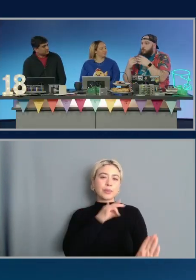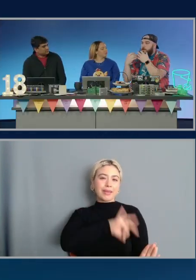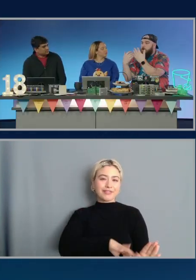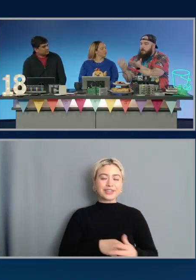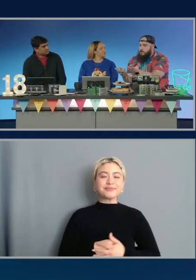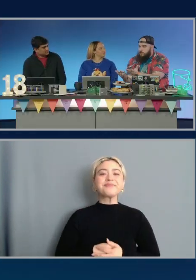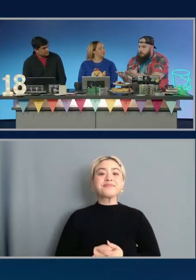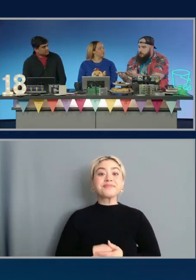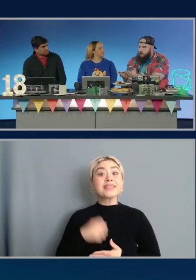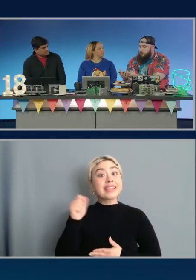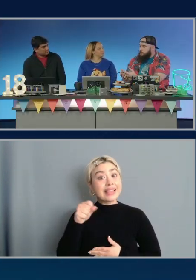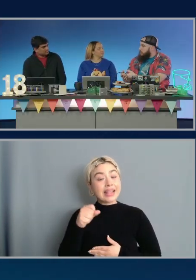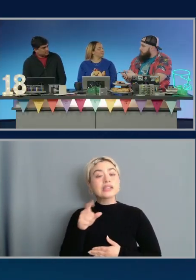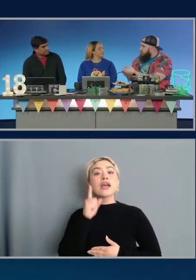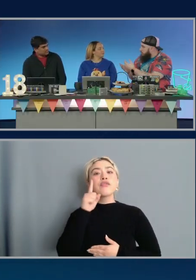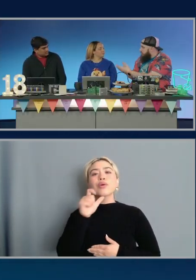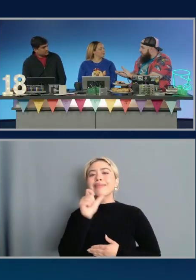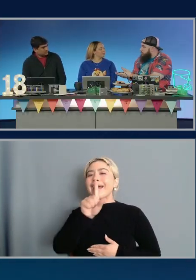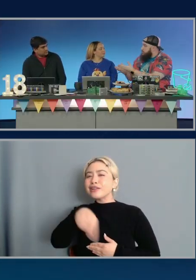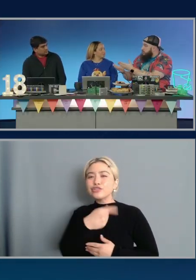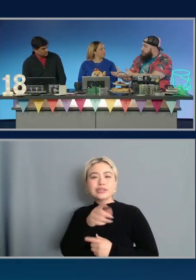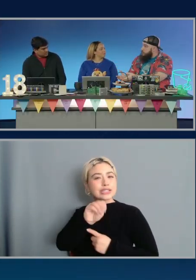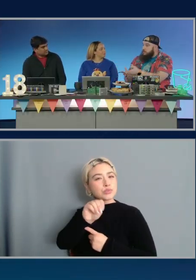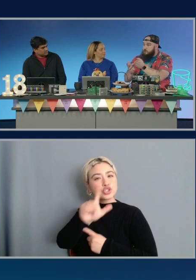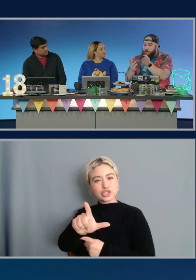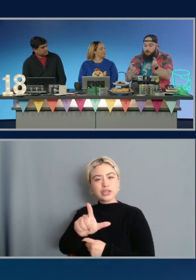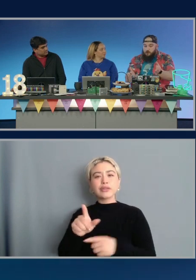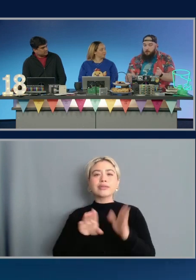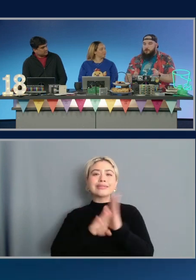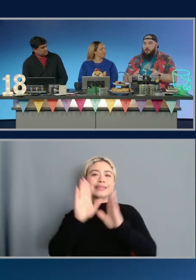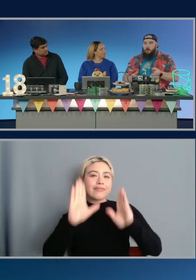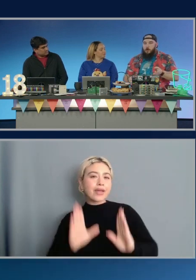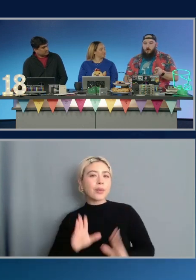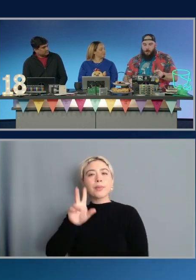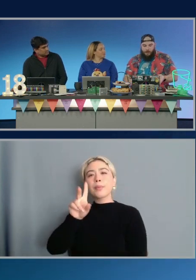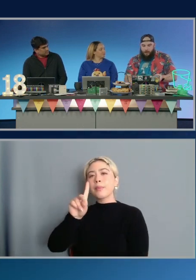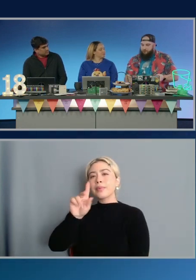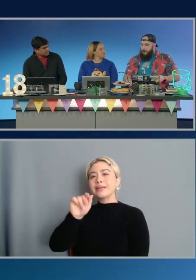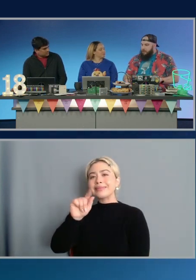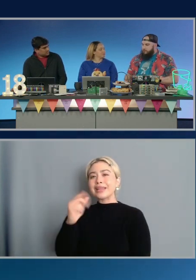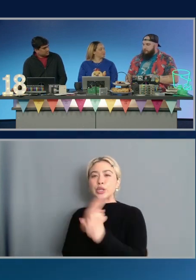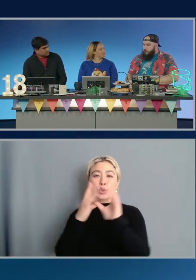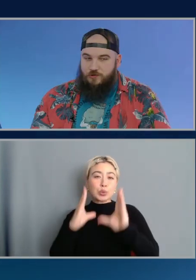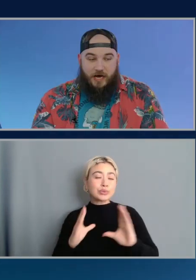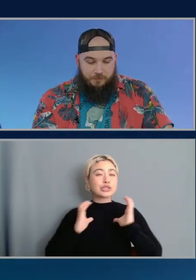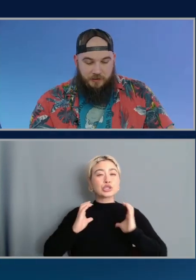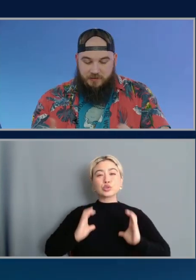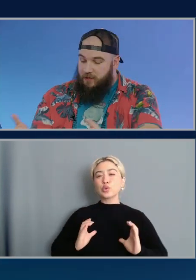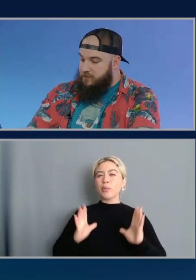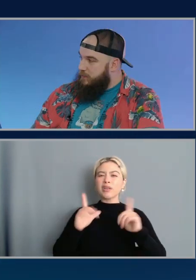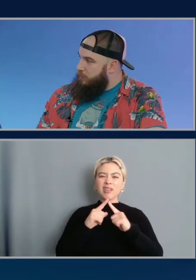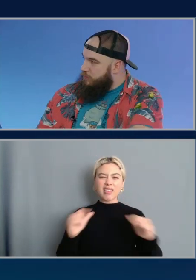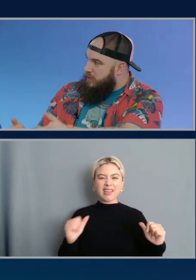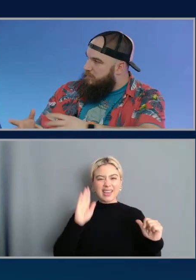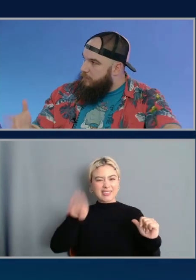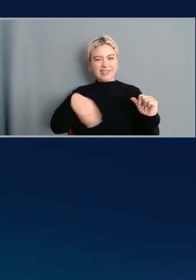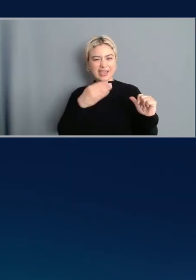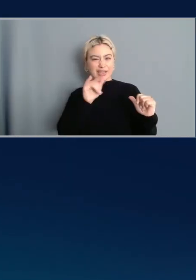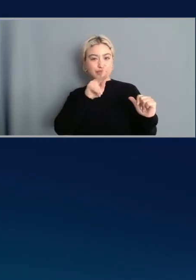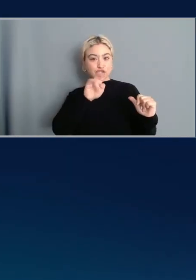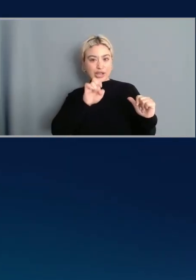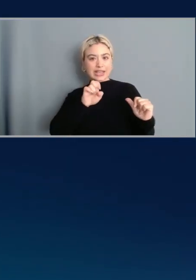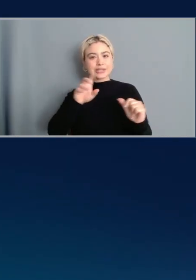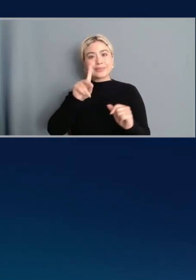we go beyond machine learning and talk to developers, data users, data consumers, if I give Jasmine this data set, here you go, Jasmine, figure it